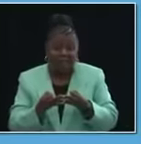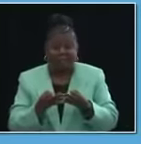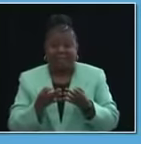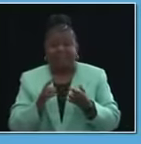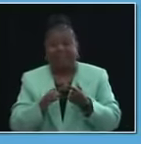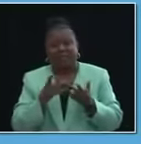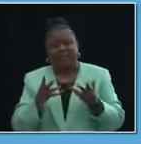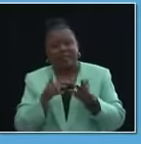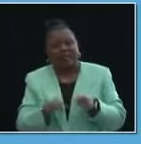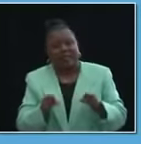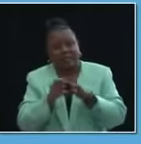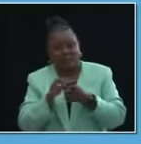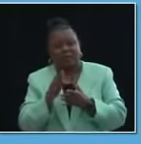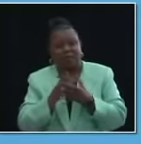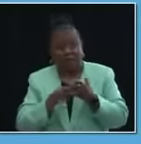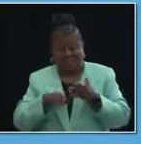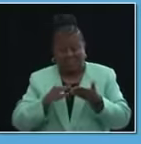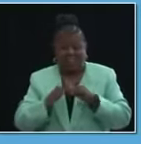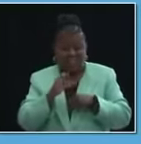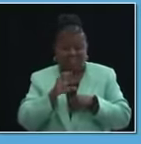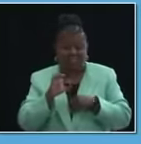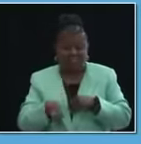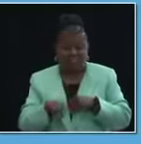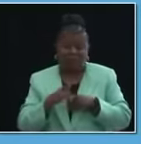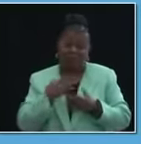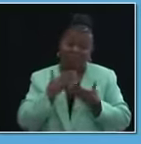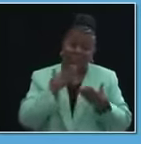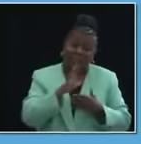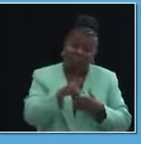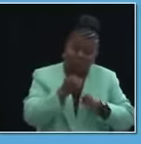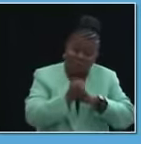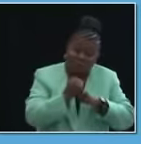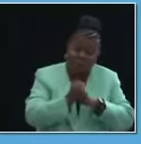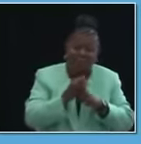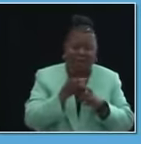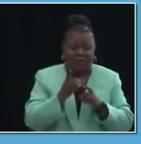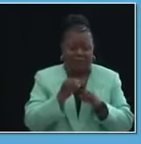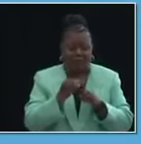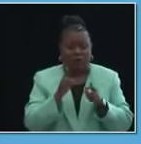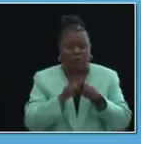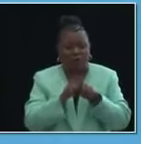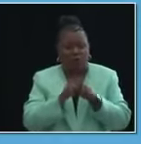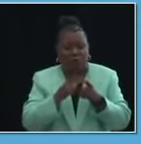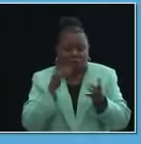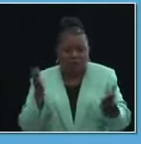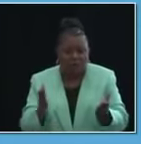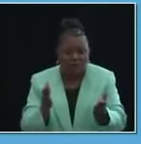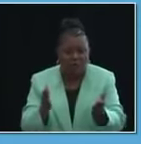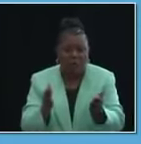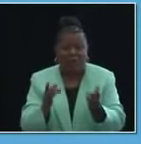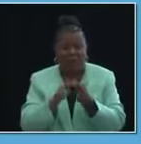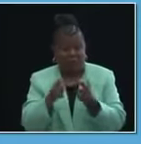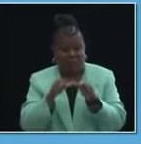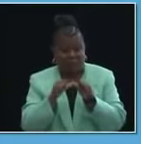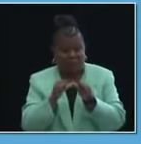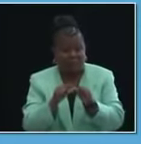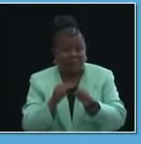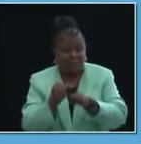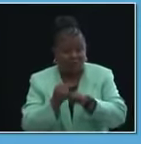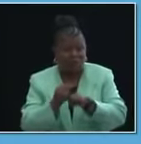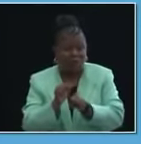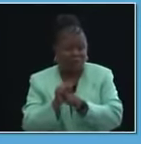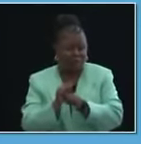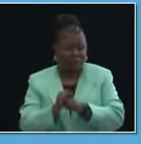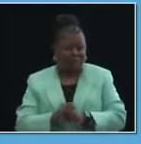and they're such an important part of the city of Chicago. So while I thank you for your support, I do also just want to encourage that you continue to support our